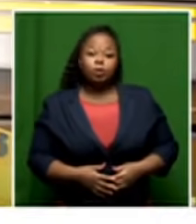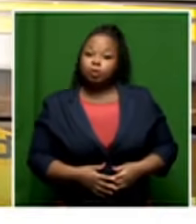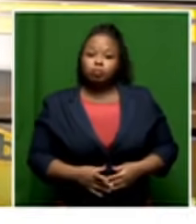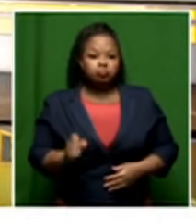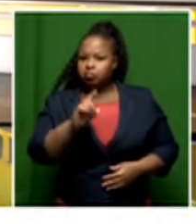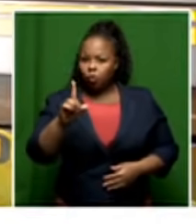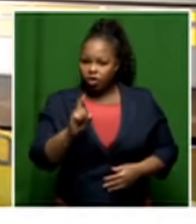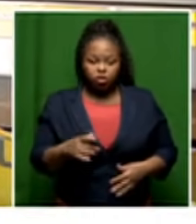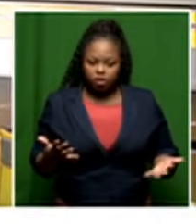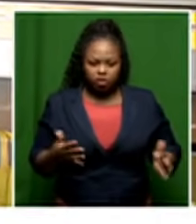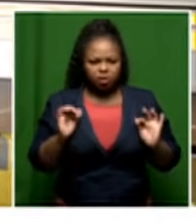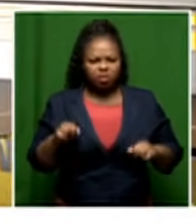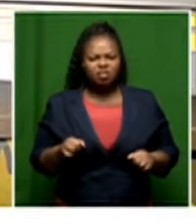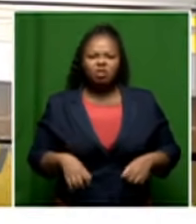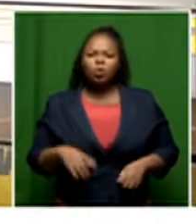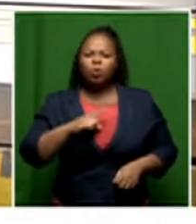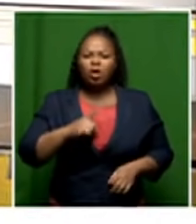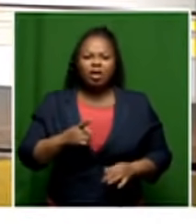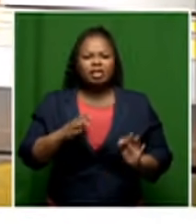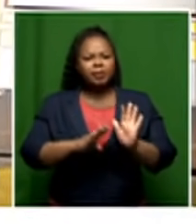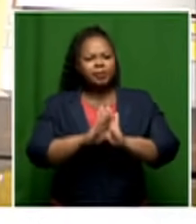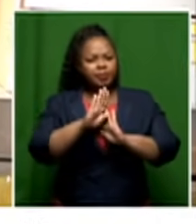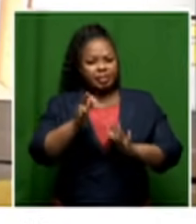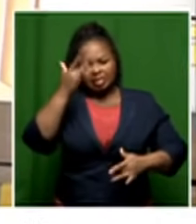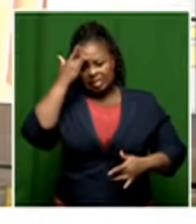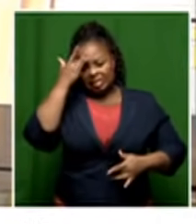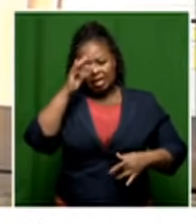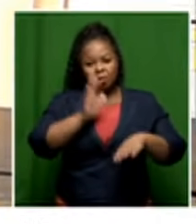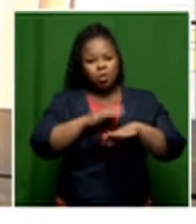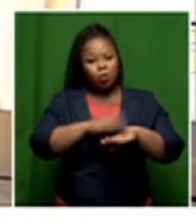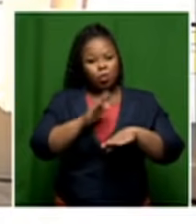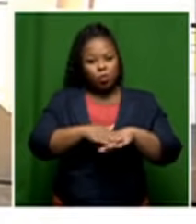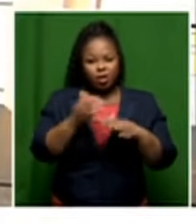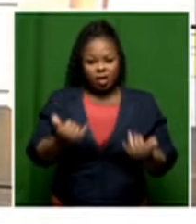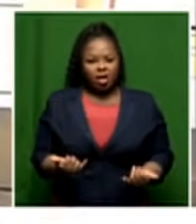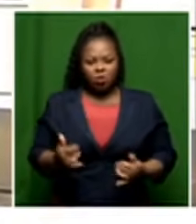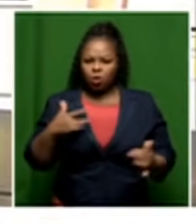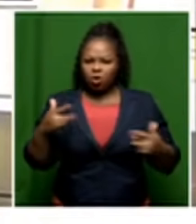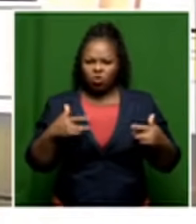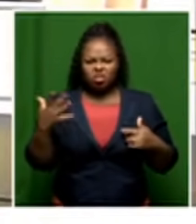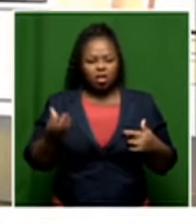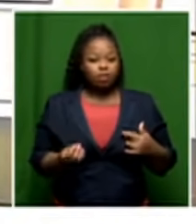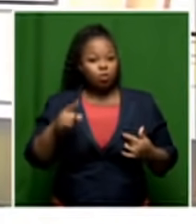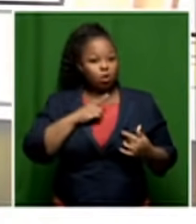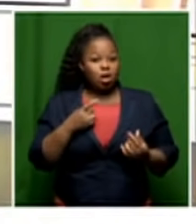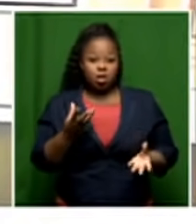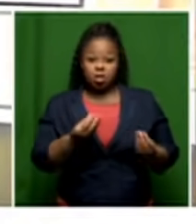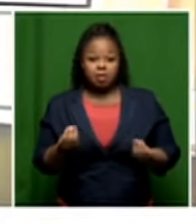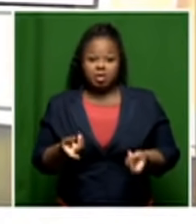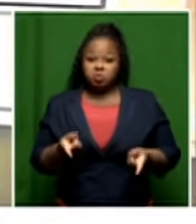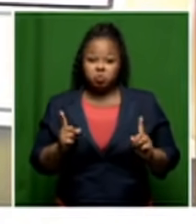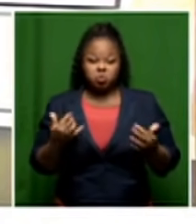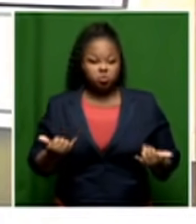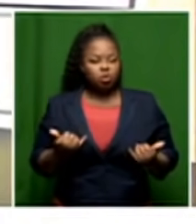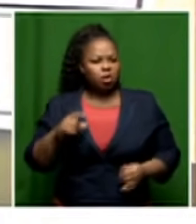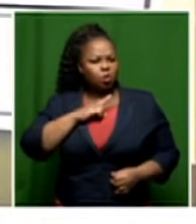big questions out the way. Firstly, the increase in infections that we're seeing, a little bit worrying. The figures are quite big today.